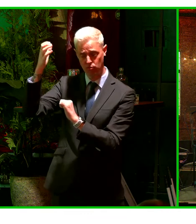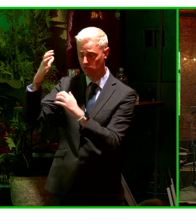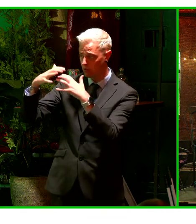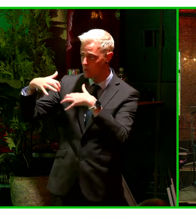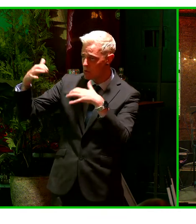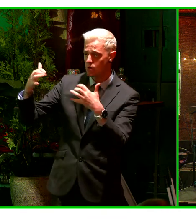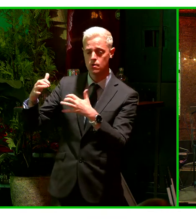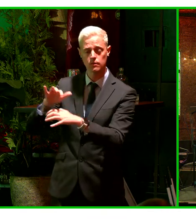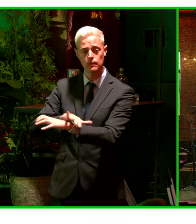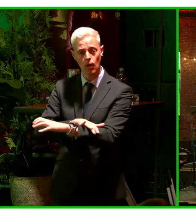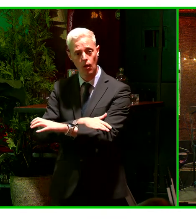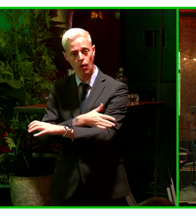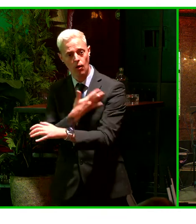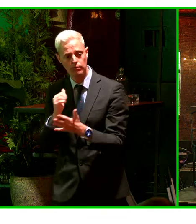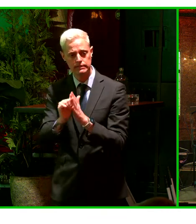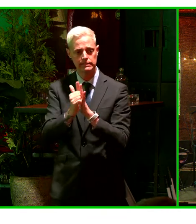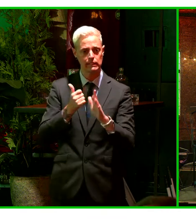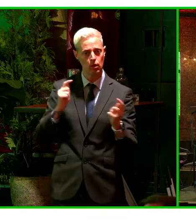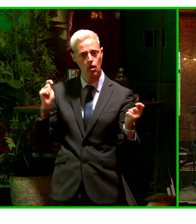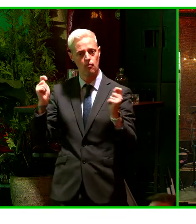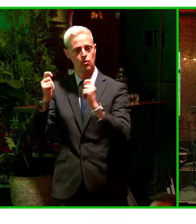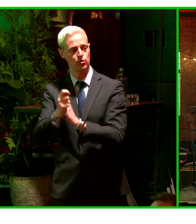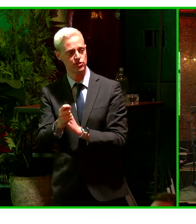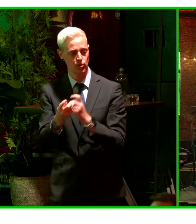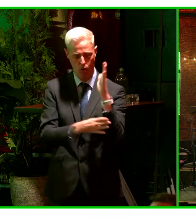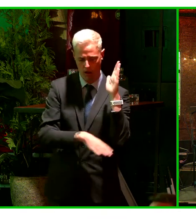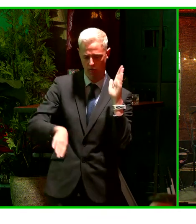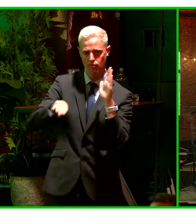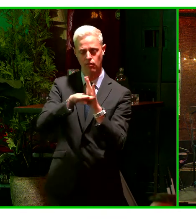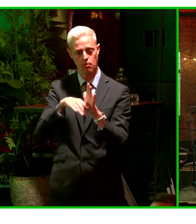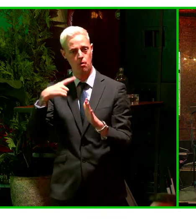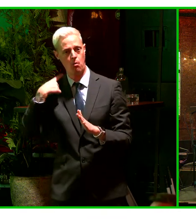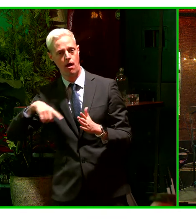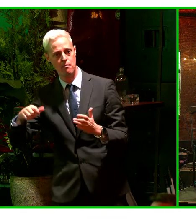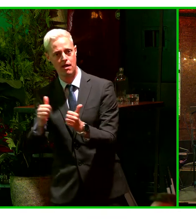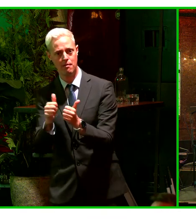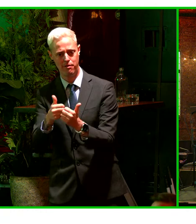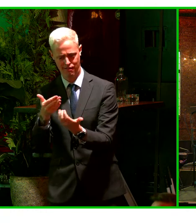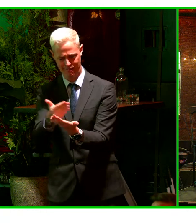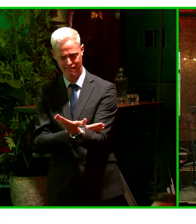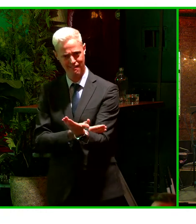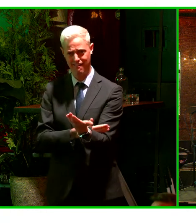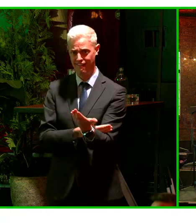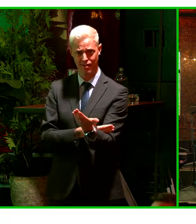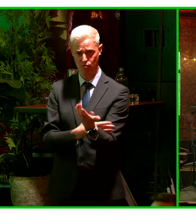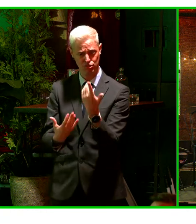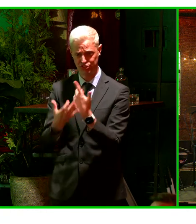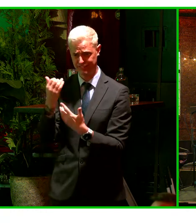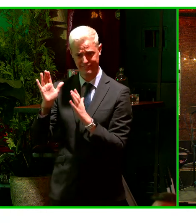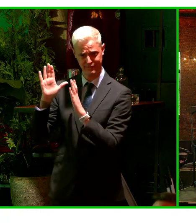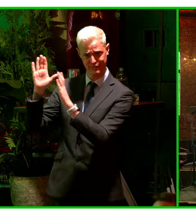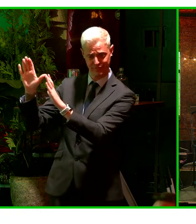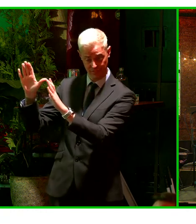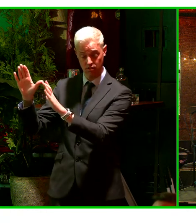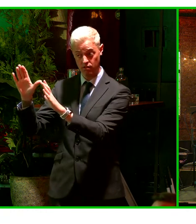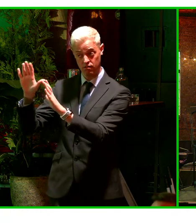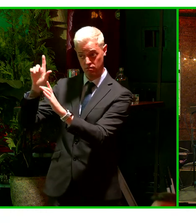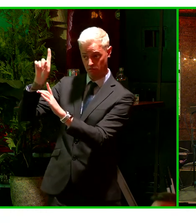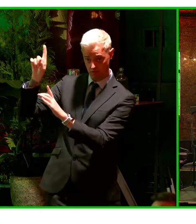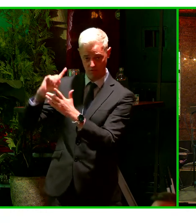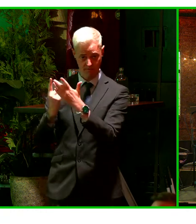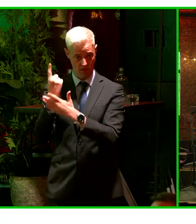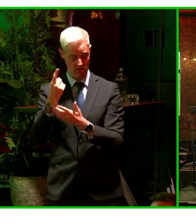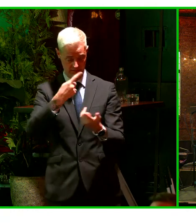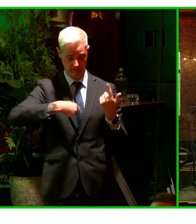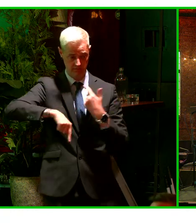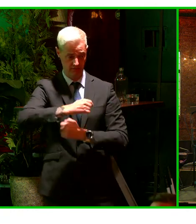skills devolution. We're still waiting for a levelling up white paper. I don't think we're going to get there without freeing up city